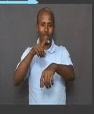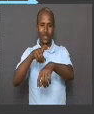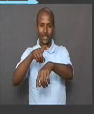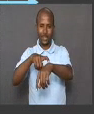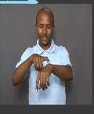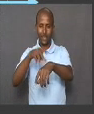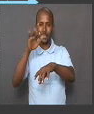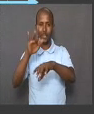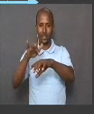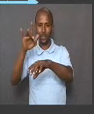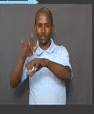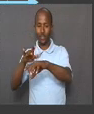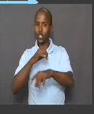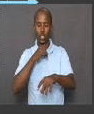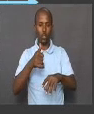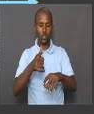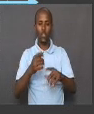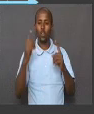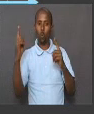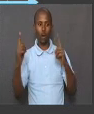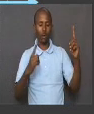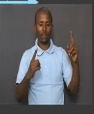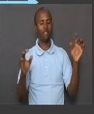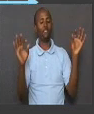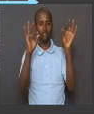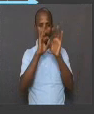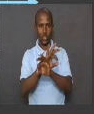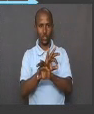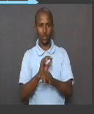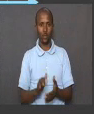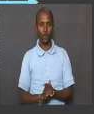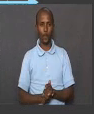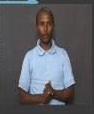so it is not a one-to-one function.